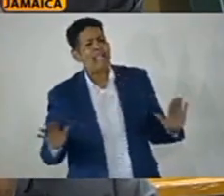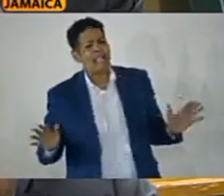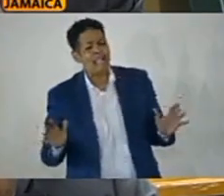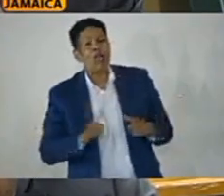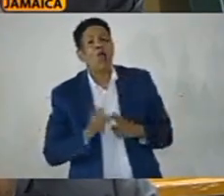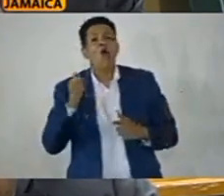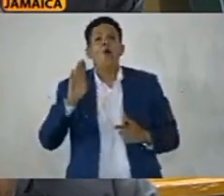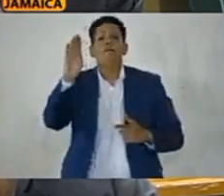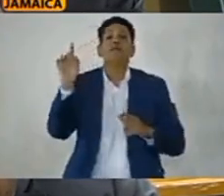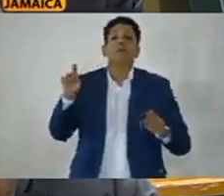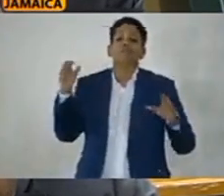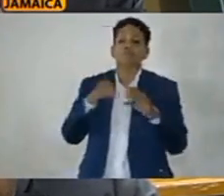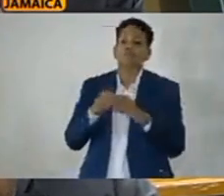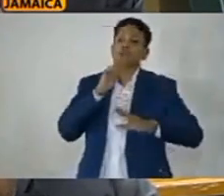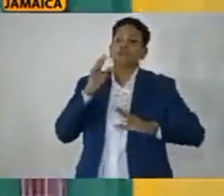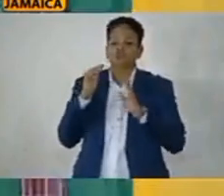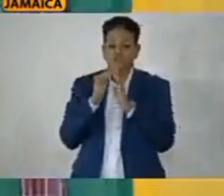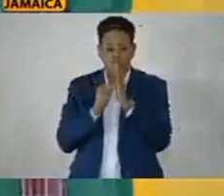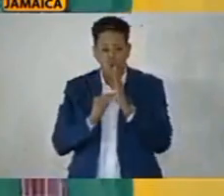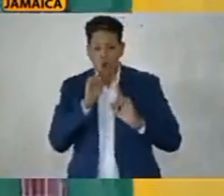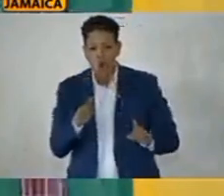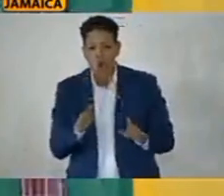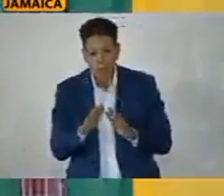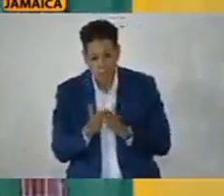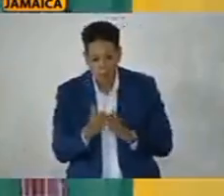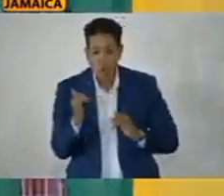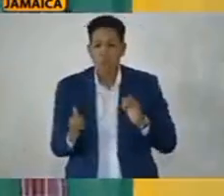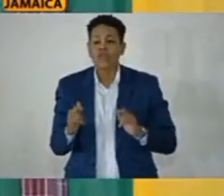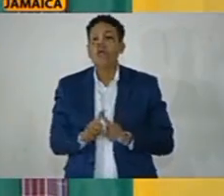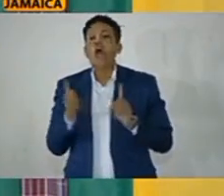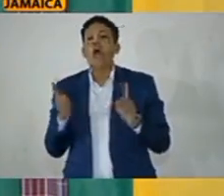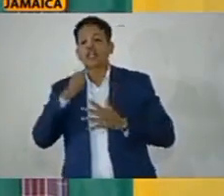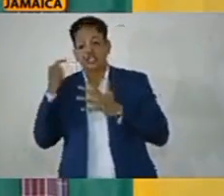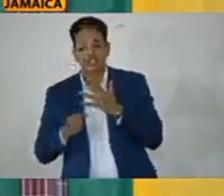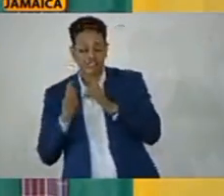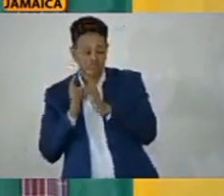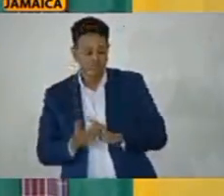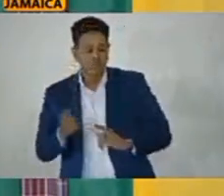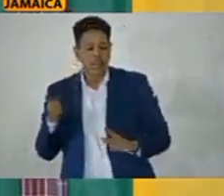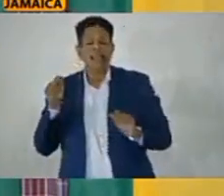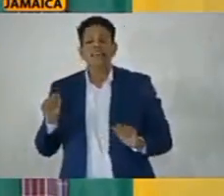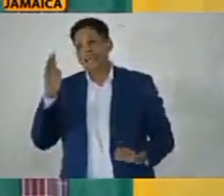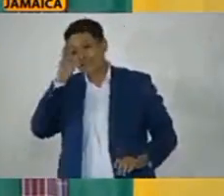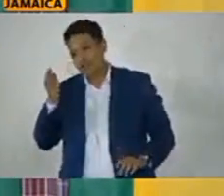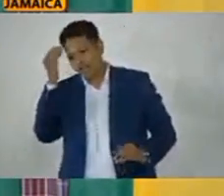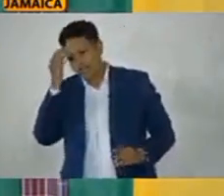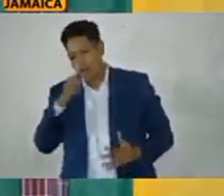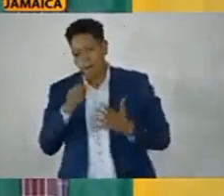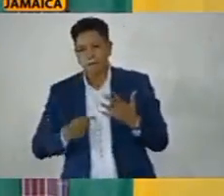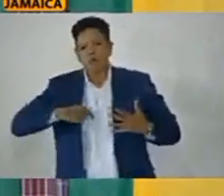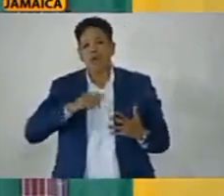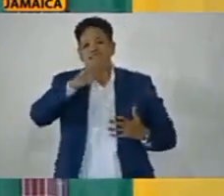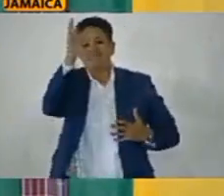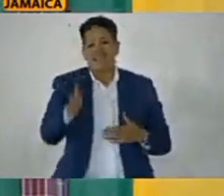in the order book, which such alterations as he may direct. We have never had, even